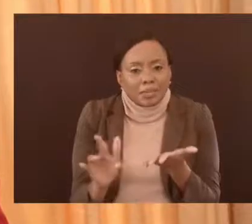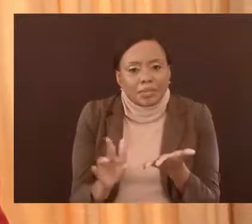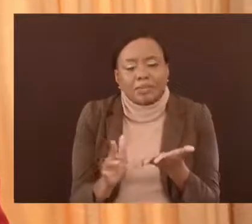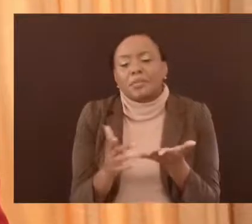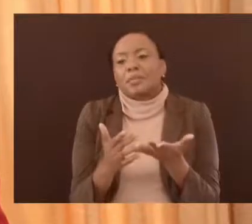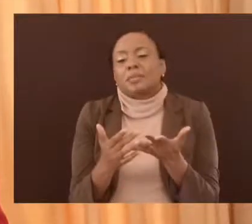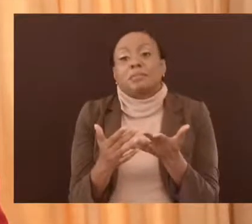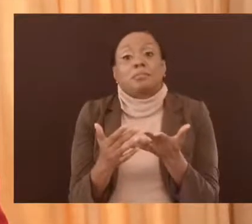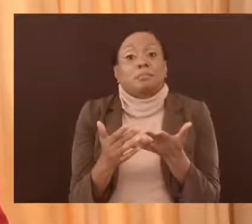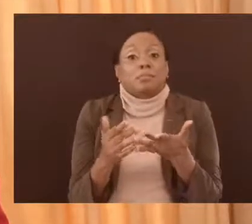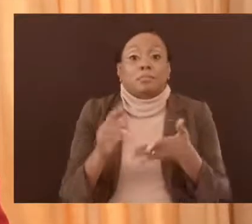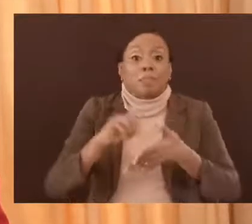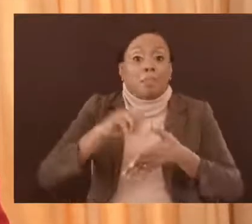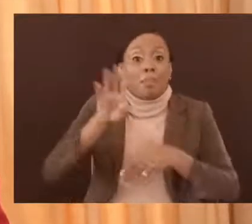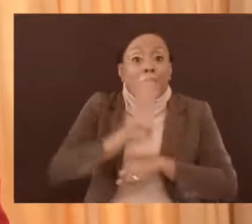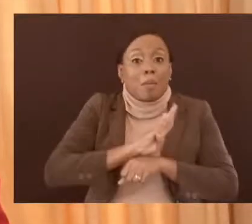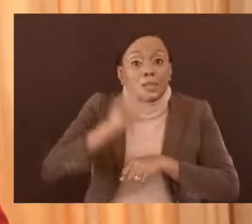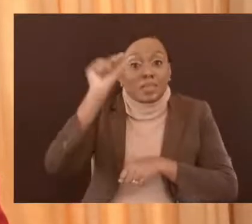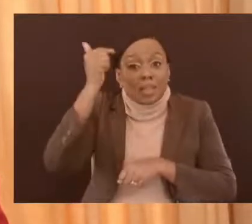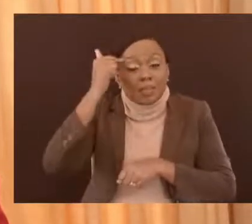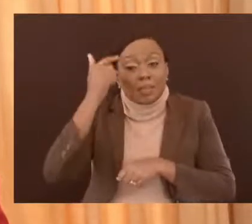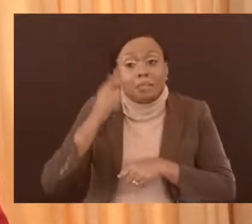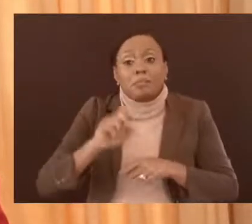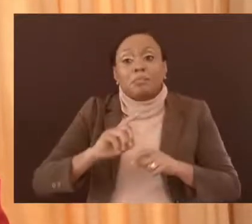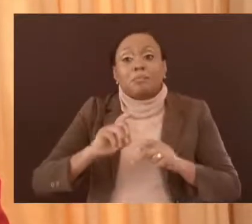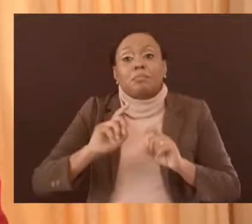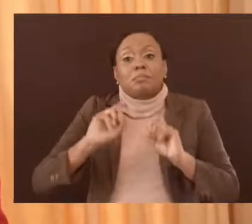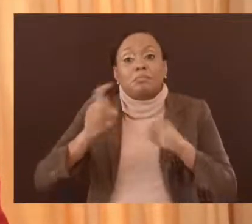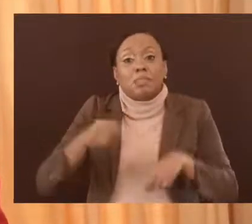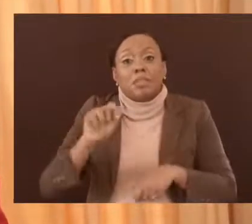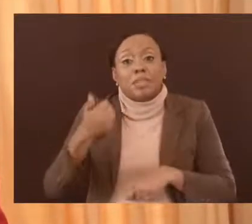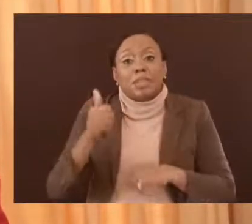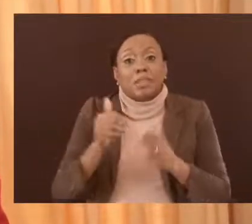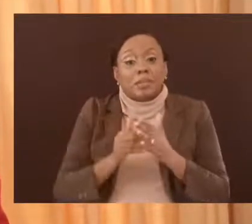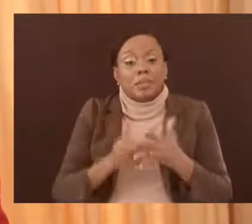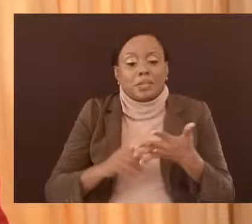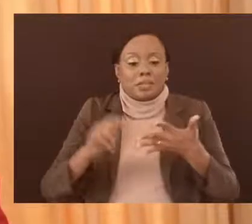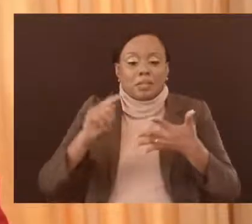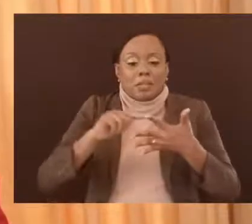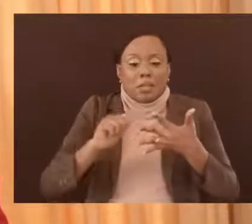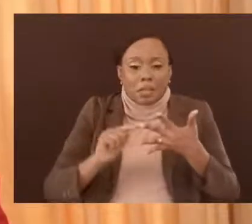of Barbados contributing close to 10,000 and the remainder